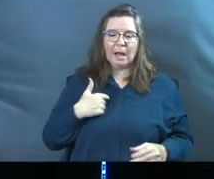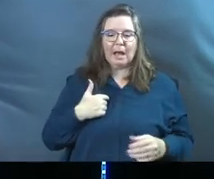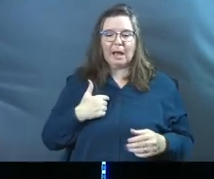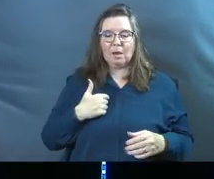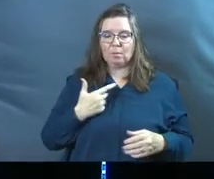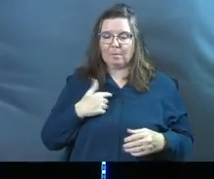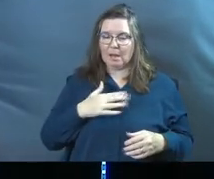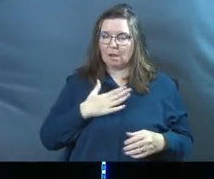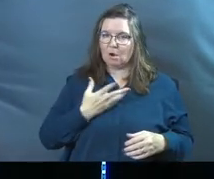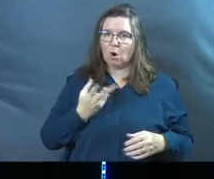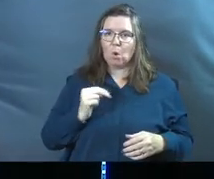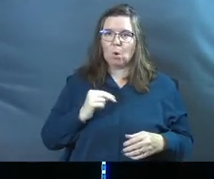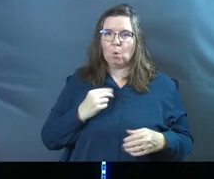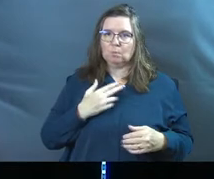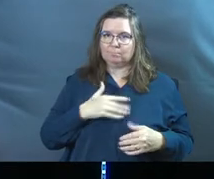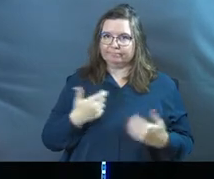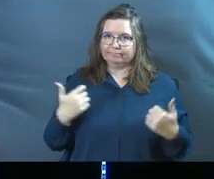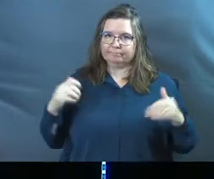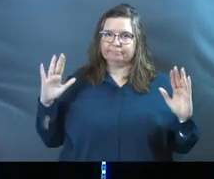I'll lay my own neck on the line.